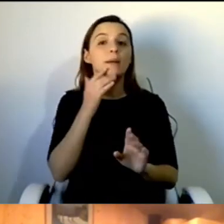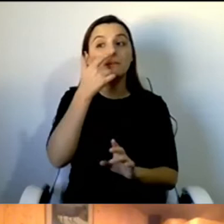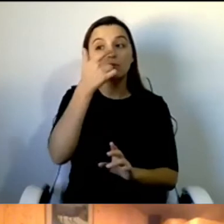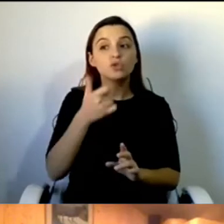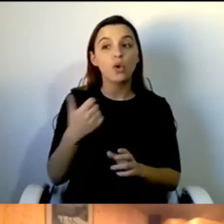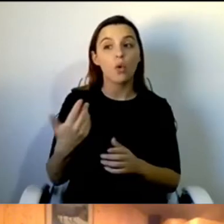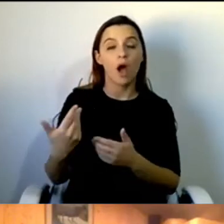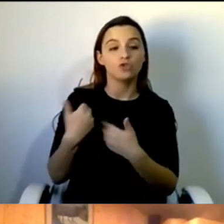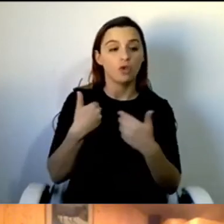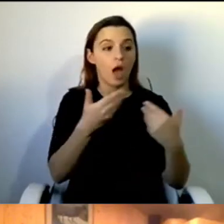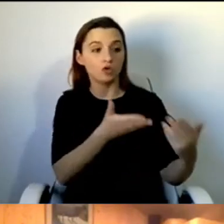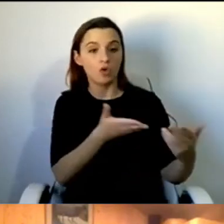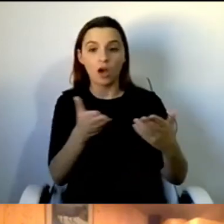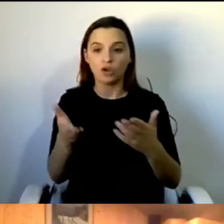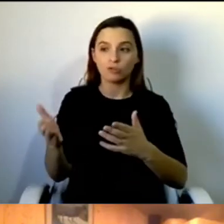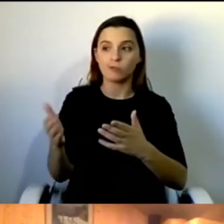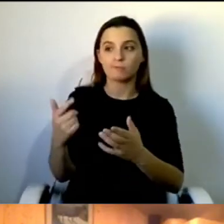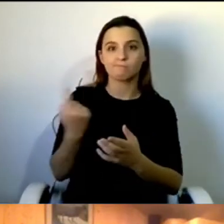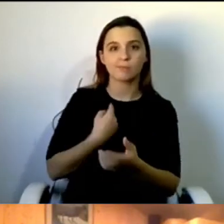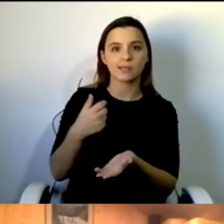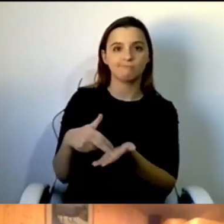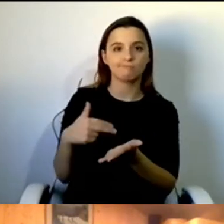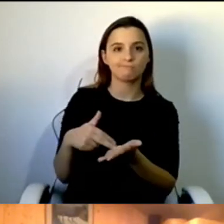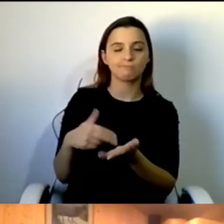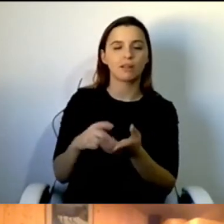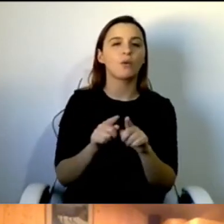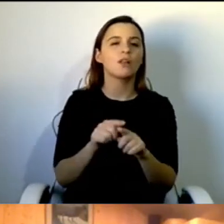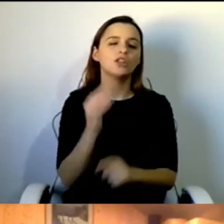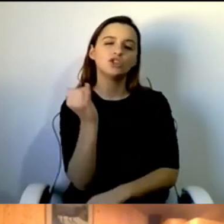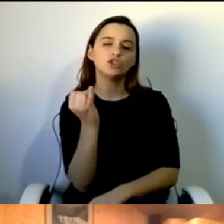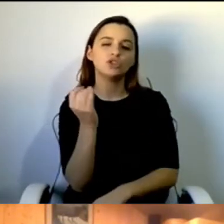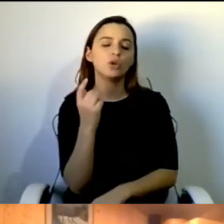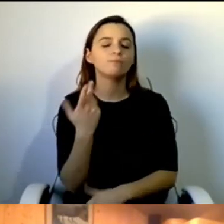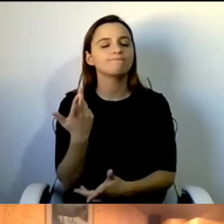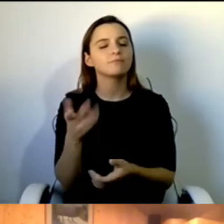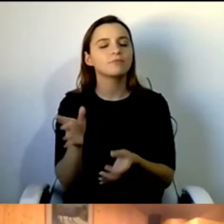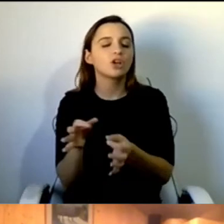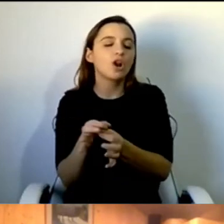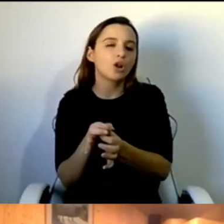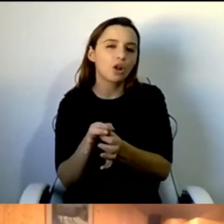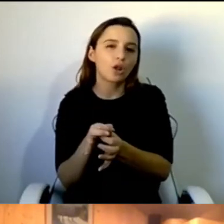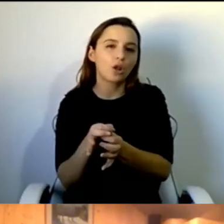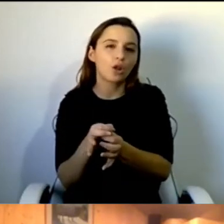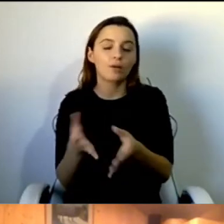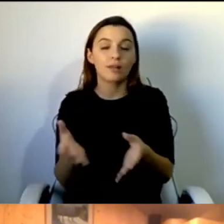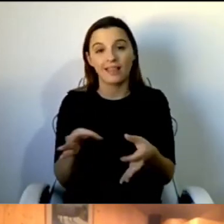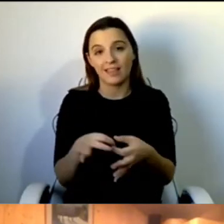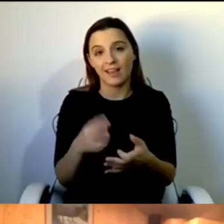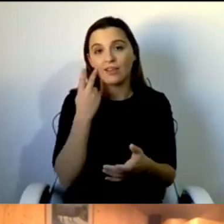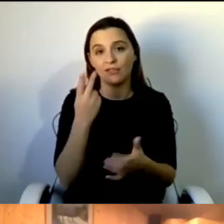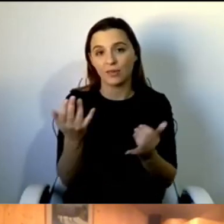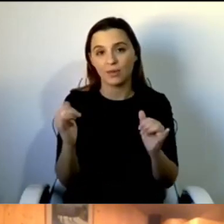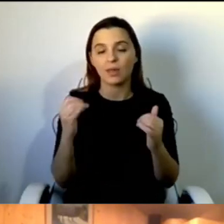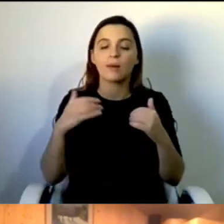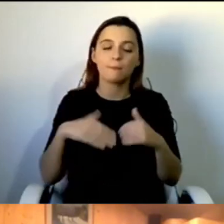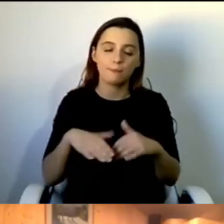that people nowadays talk about as independent living sometimes, but basically it was institutions. So that was the